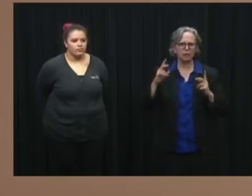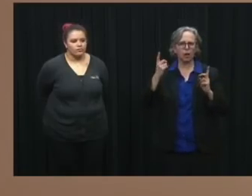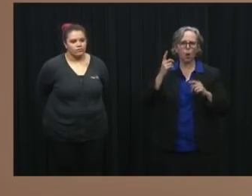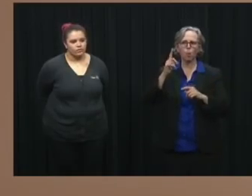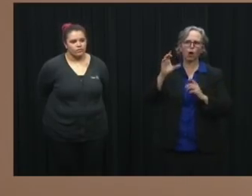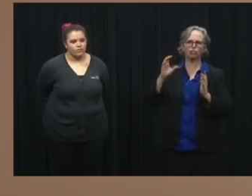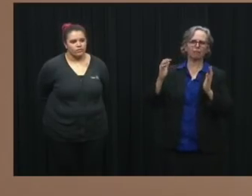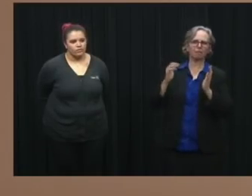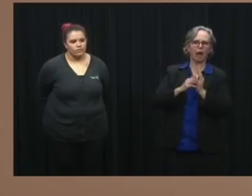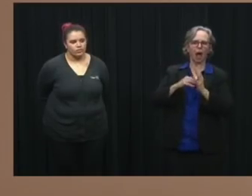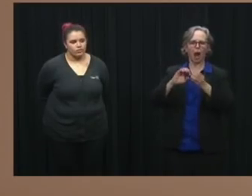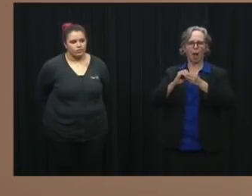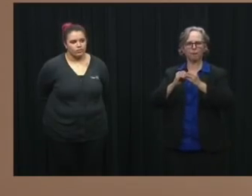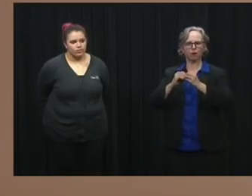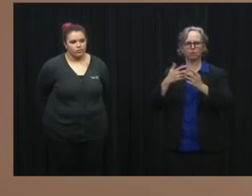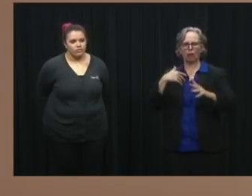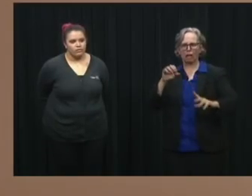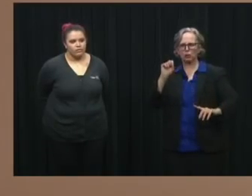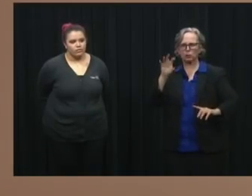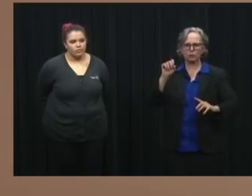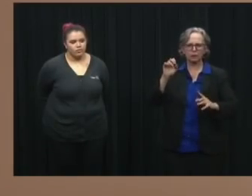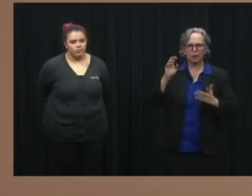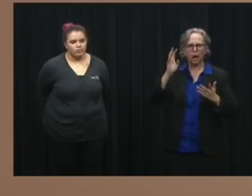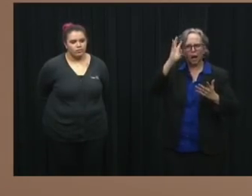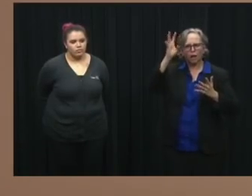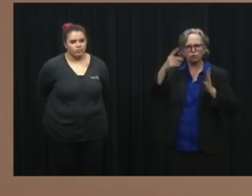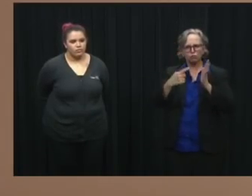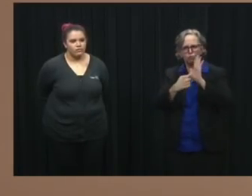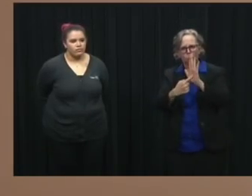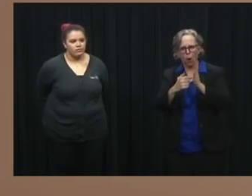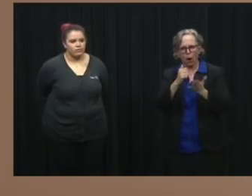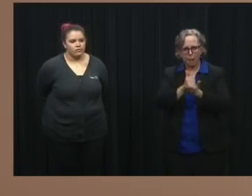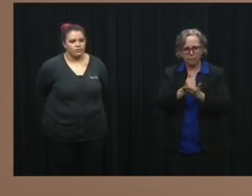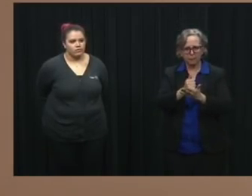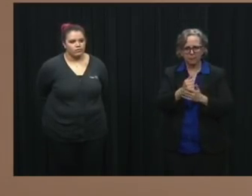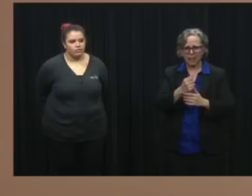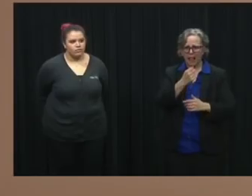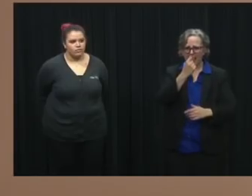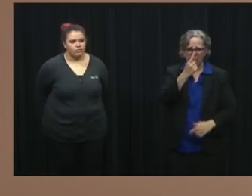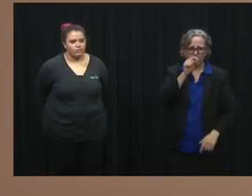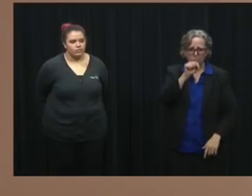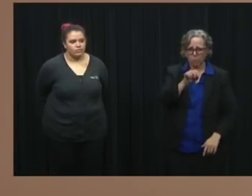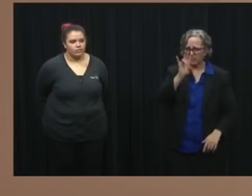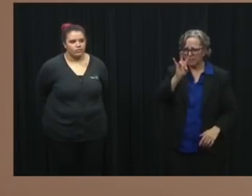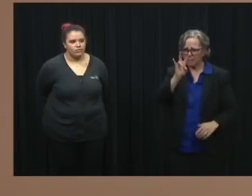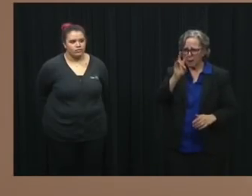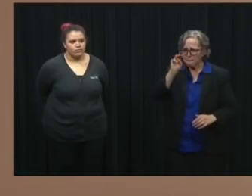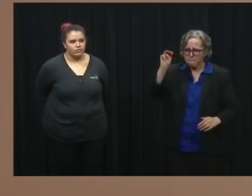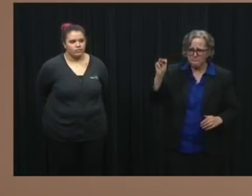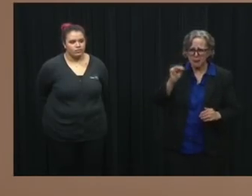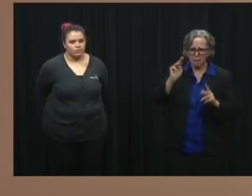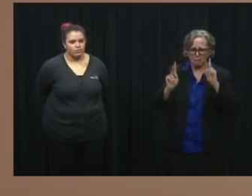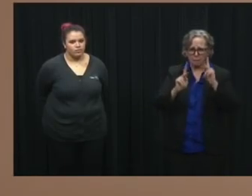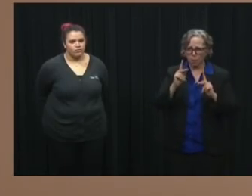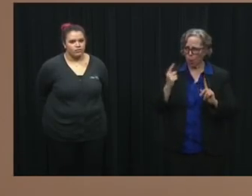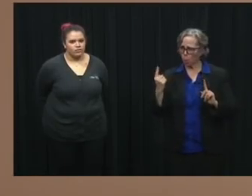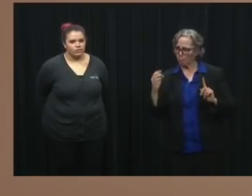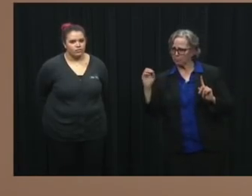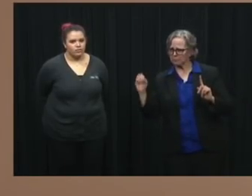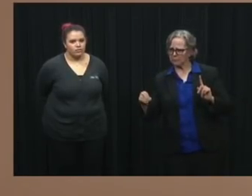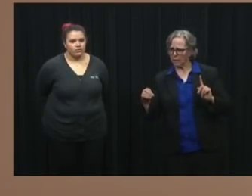have 11.7 million people in Ohio, and I was taking a guess at 1% is roughly 100,000,